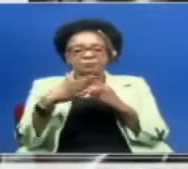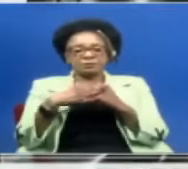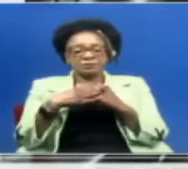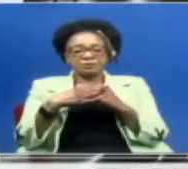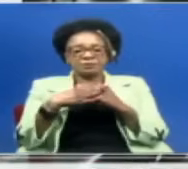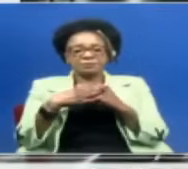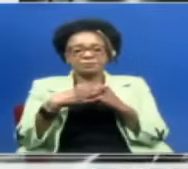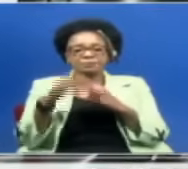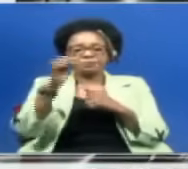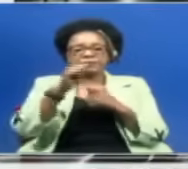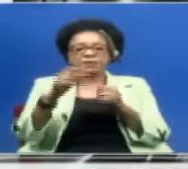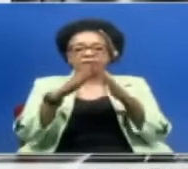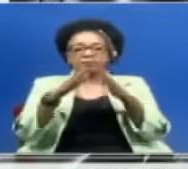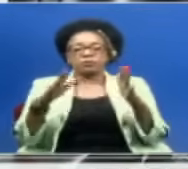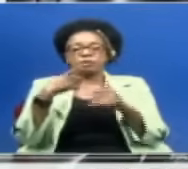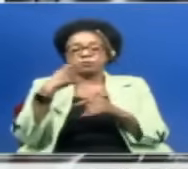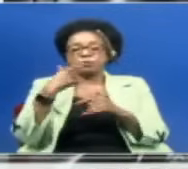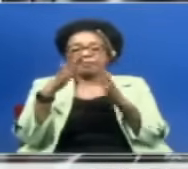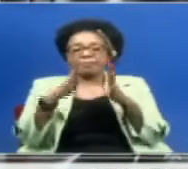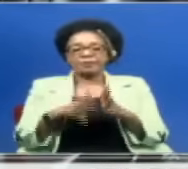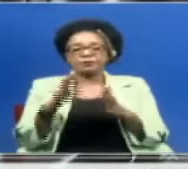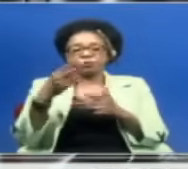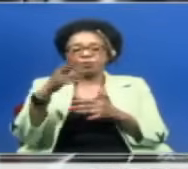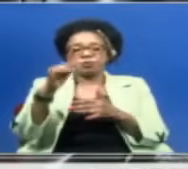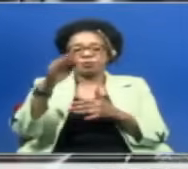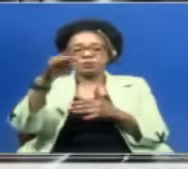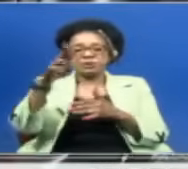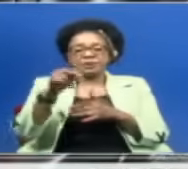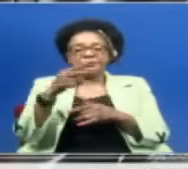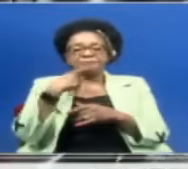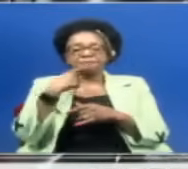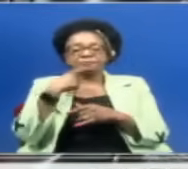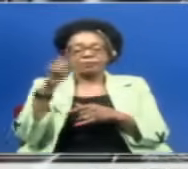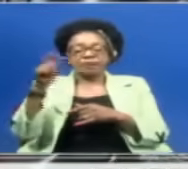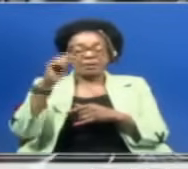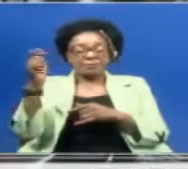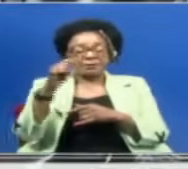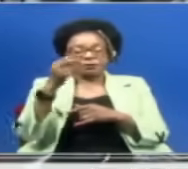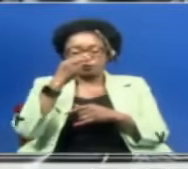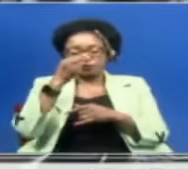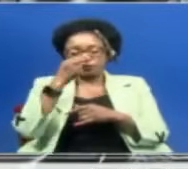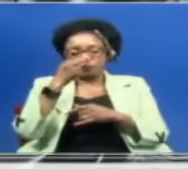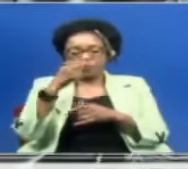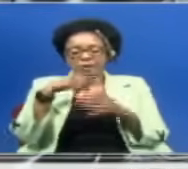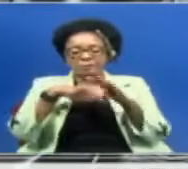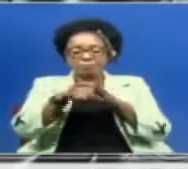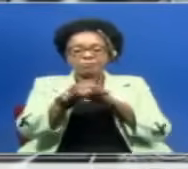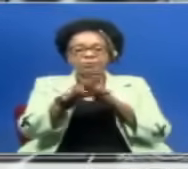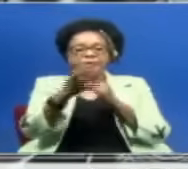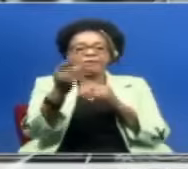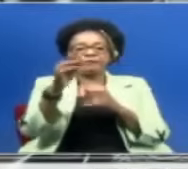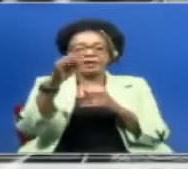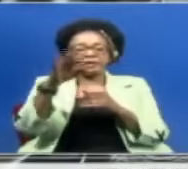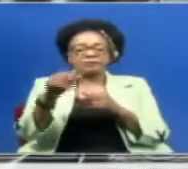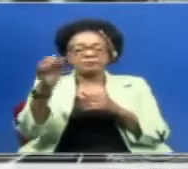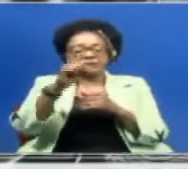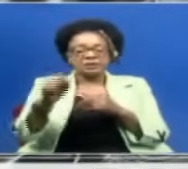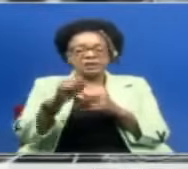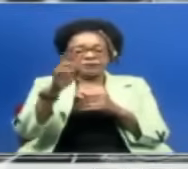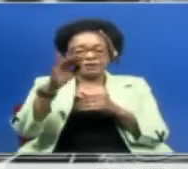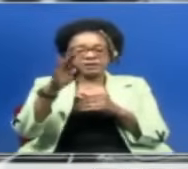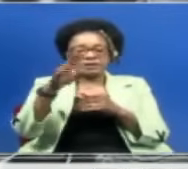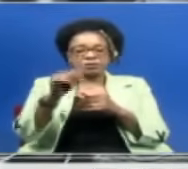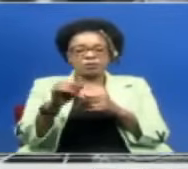House spokesperson Hussein Mohammed said President Ruto will visit Silicon Valley in San Francisco, meet tech